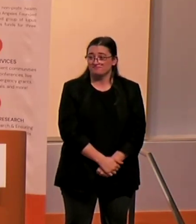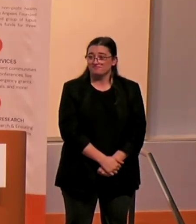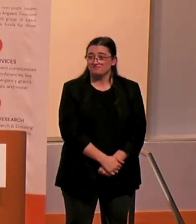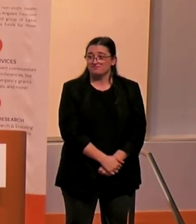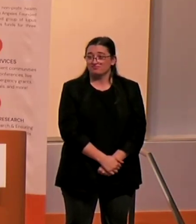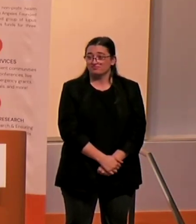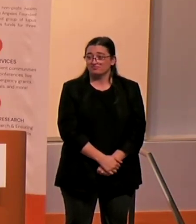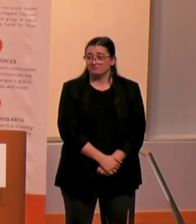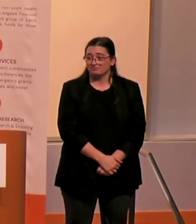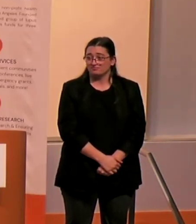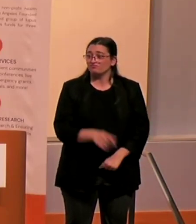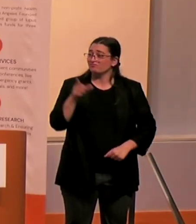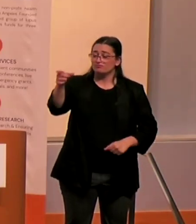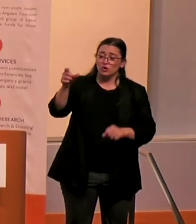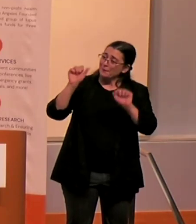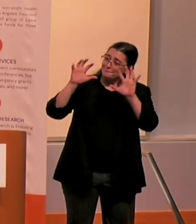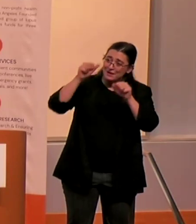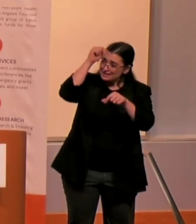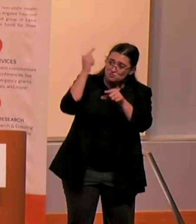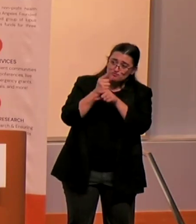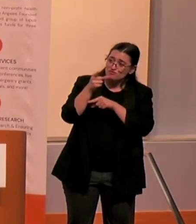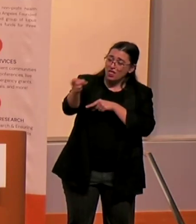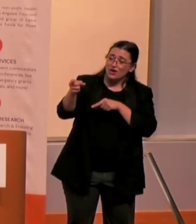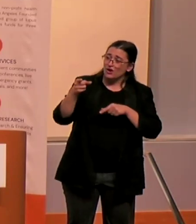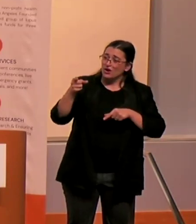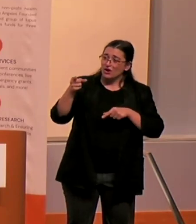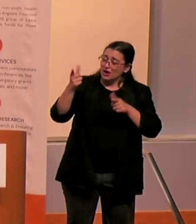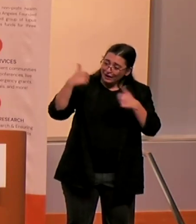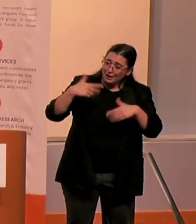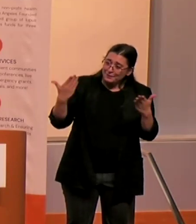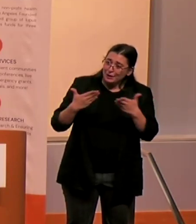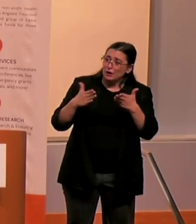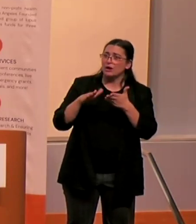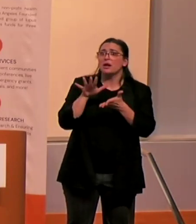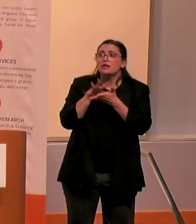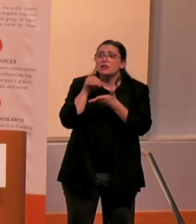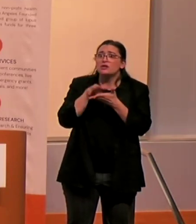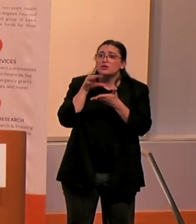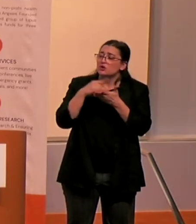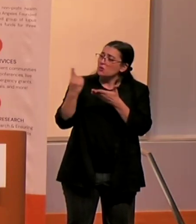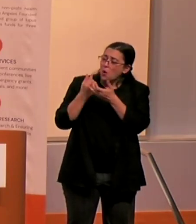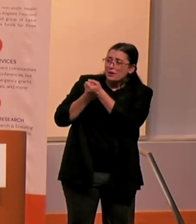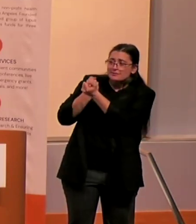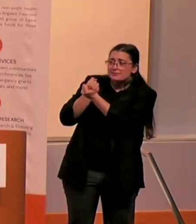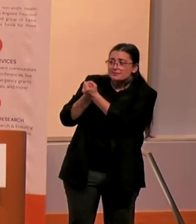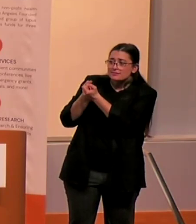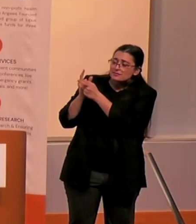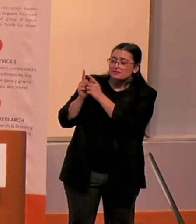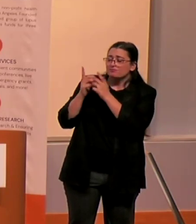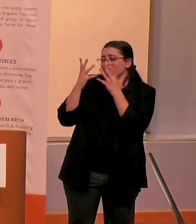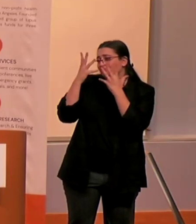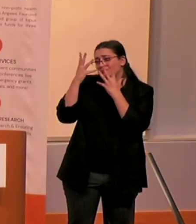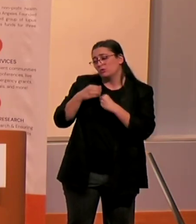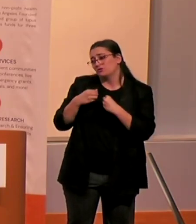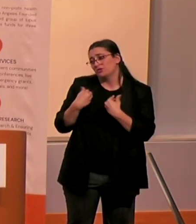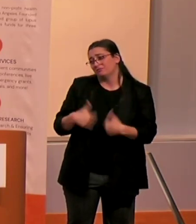And you're an amazing as a brother. You're there, you're coming here and learning about it, and you're always with her and supportive. It's really beautiful to